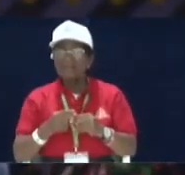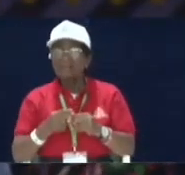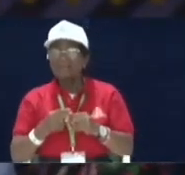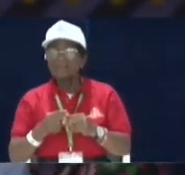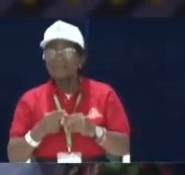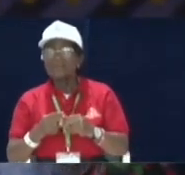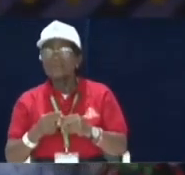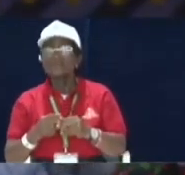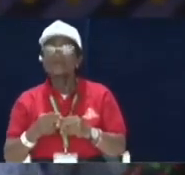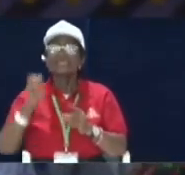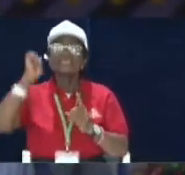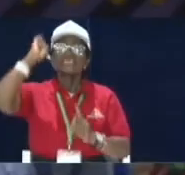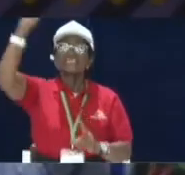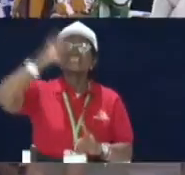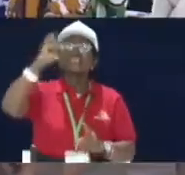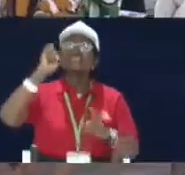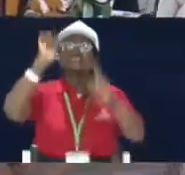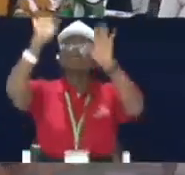He's a miracle-working God.